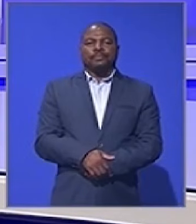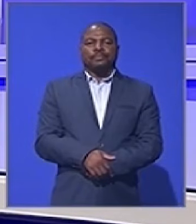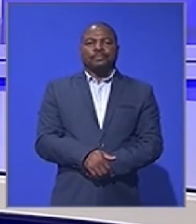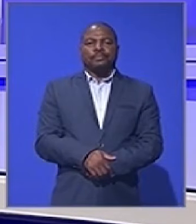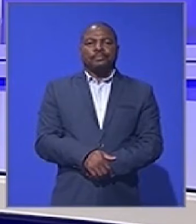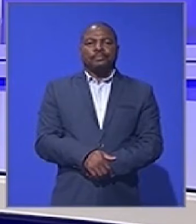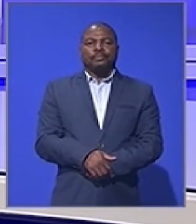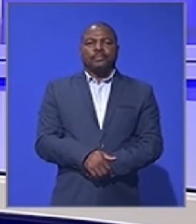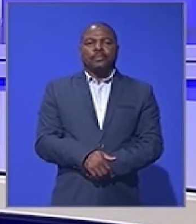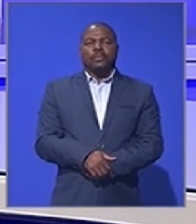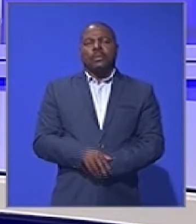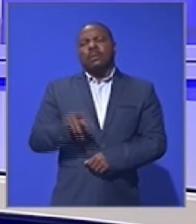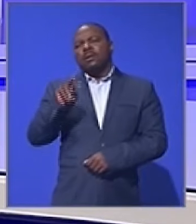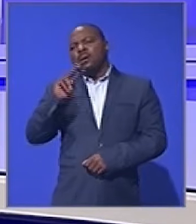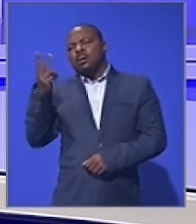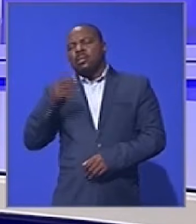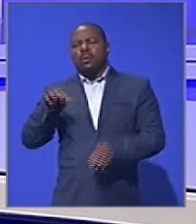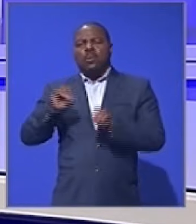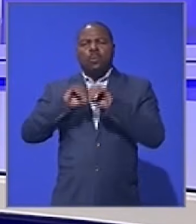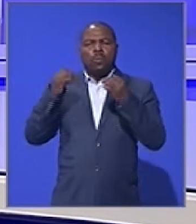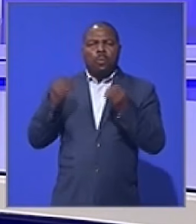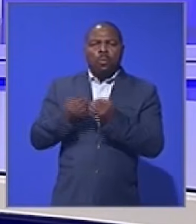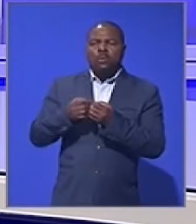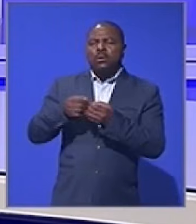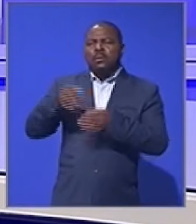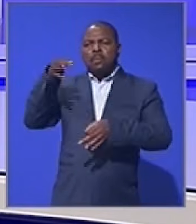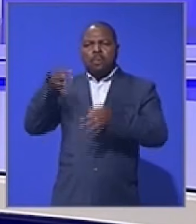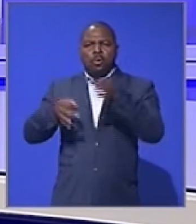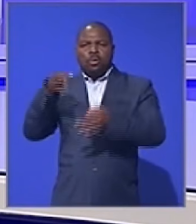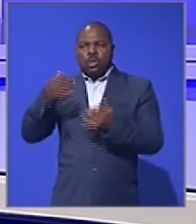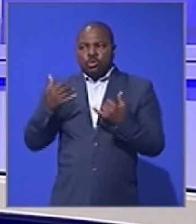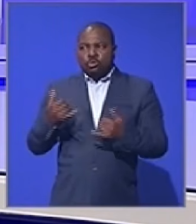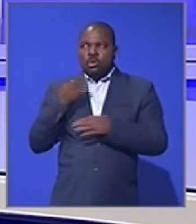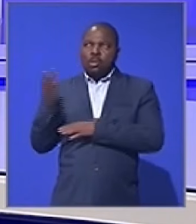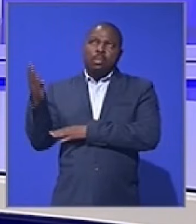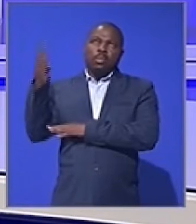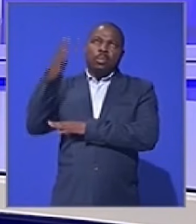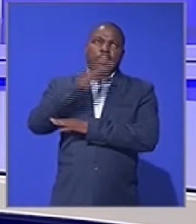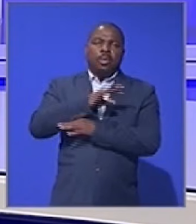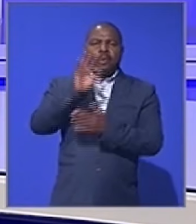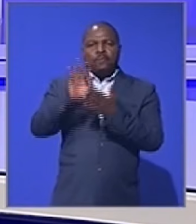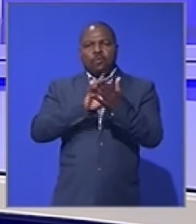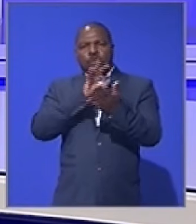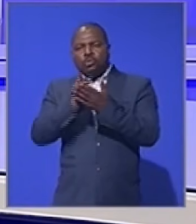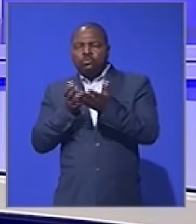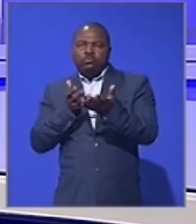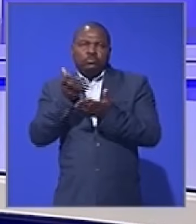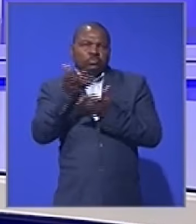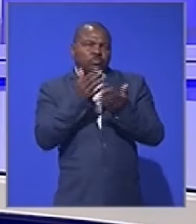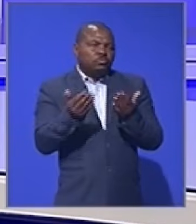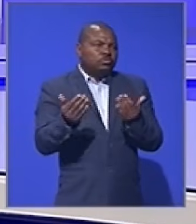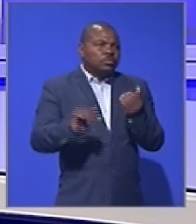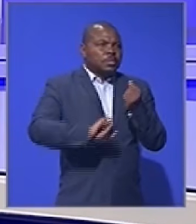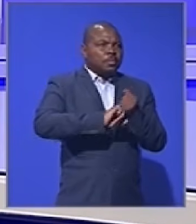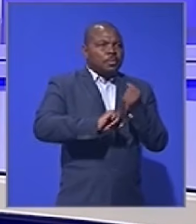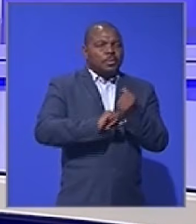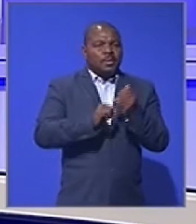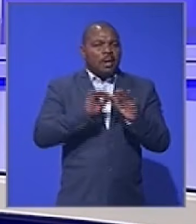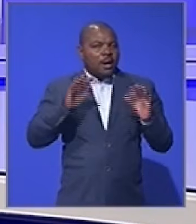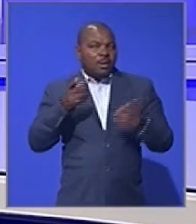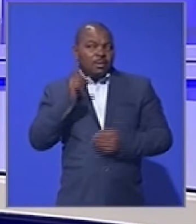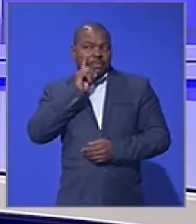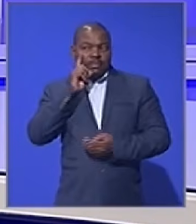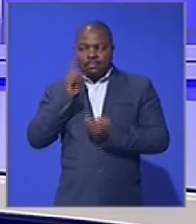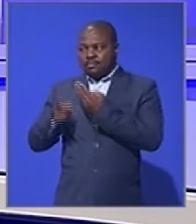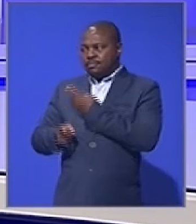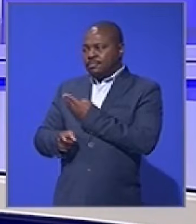A re lebelele gore mekgatlo e mengwe ya dipolitiki e hlwele e uauetša bakgethi bjang masolong a yona pele ga